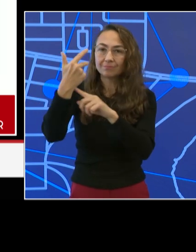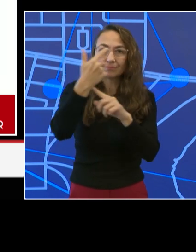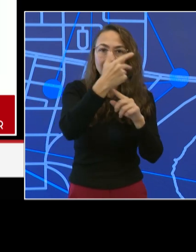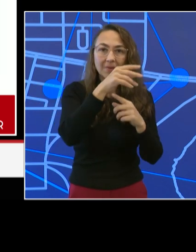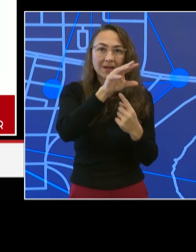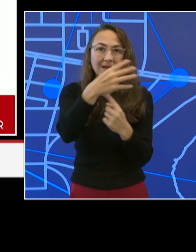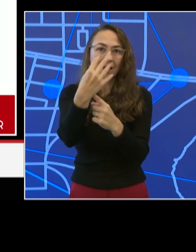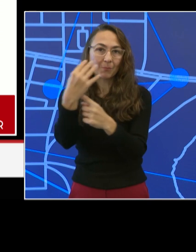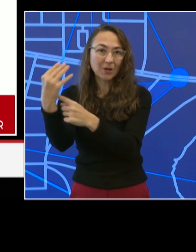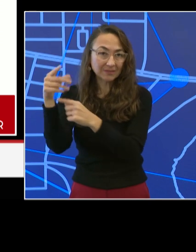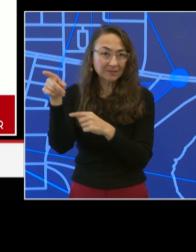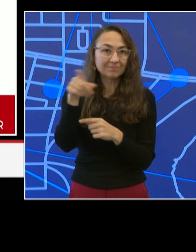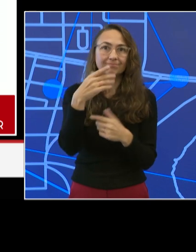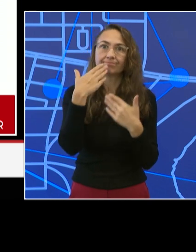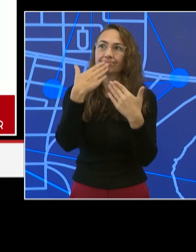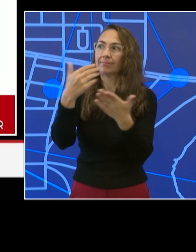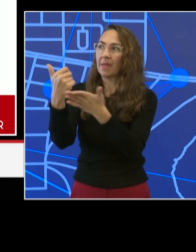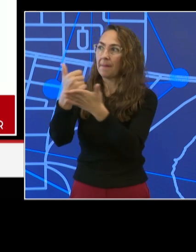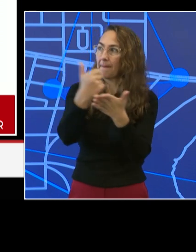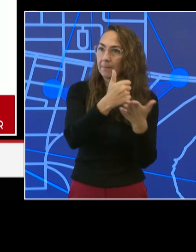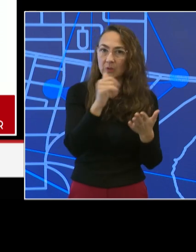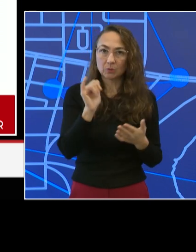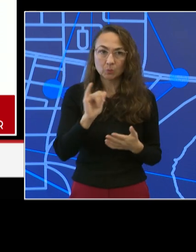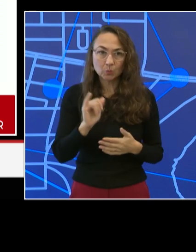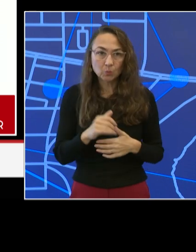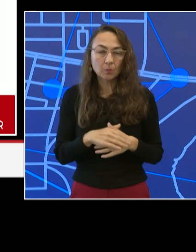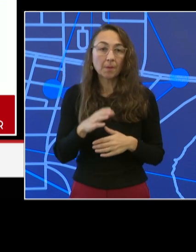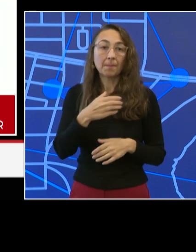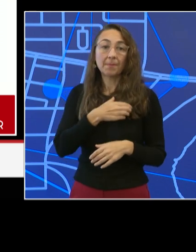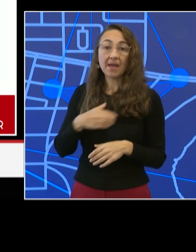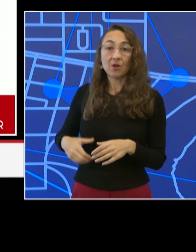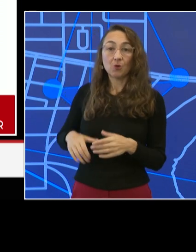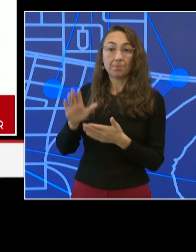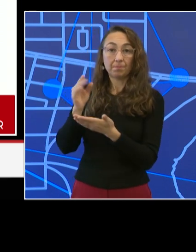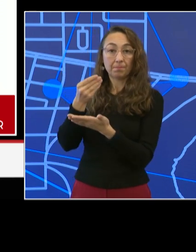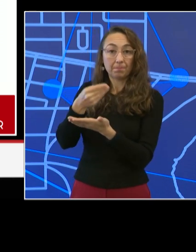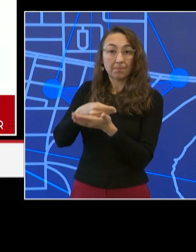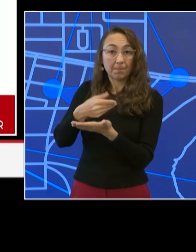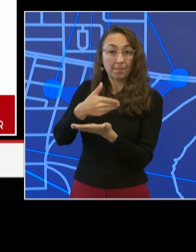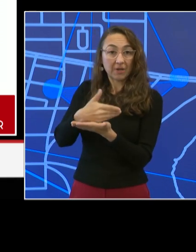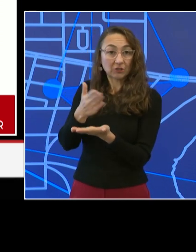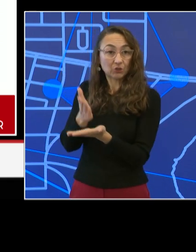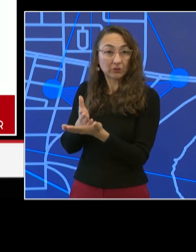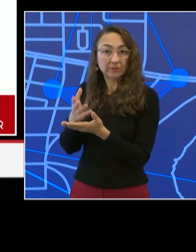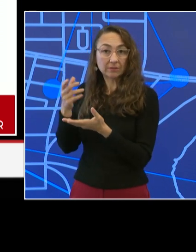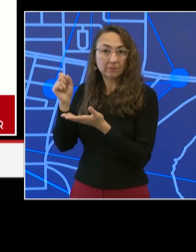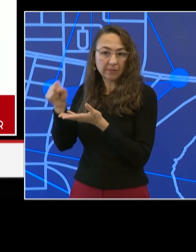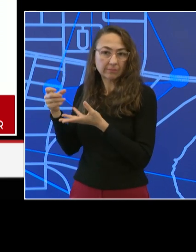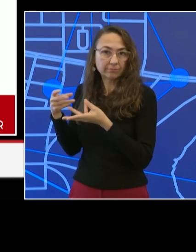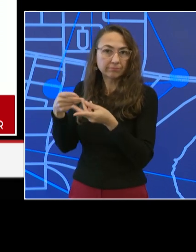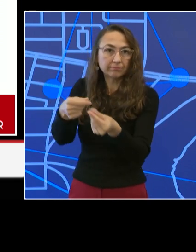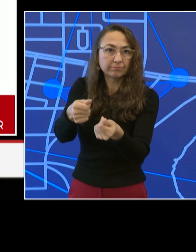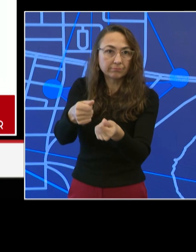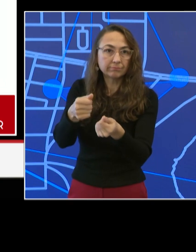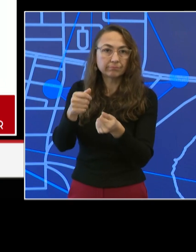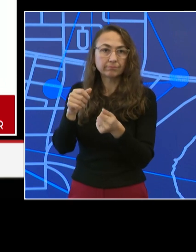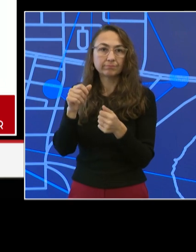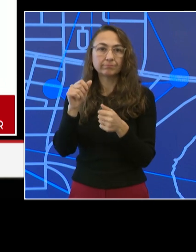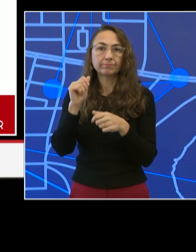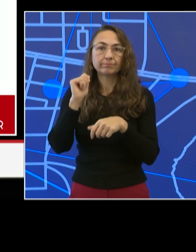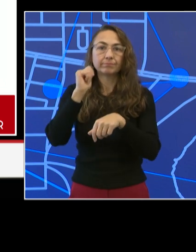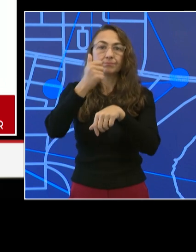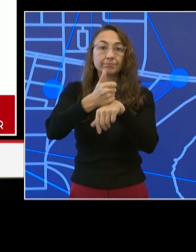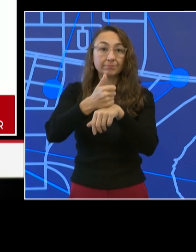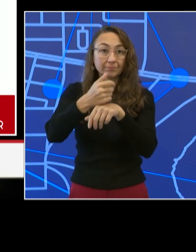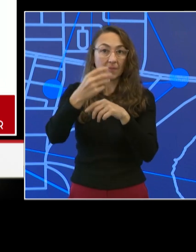Our network is up to 411 fixed cameras and 18 mobile cameras deployed strategically based on recent